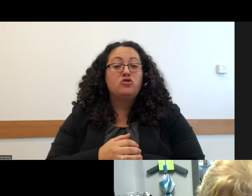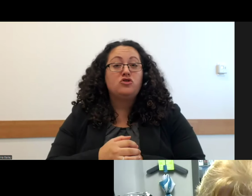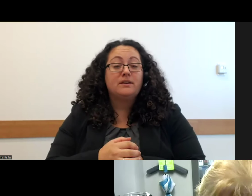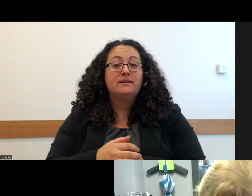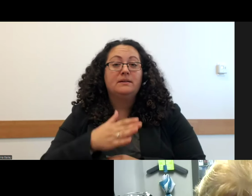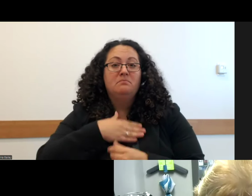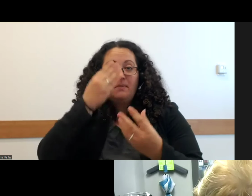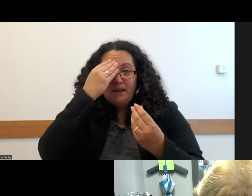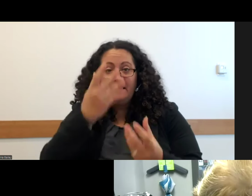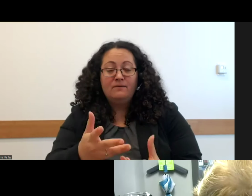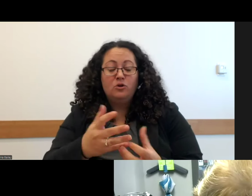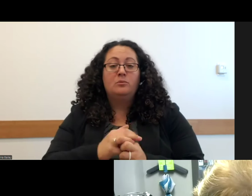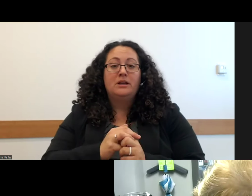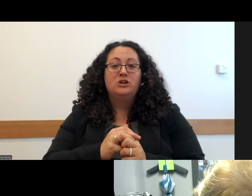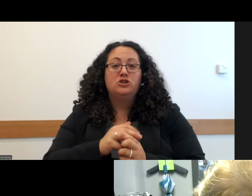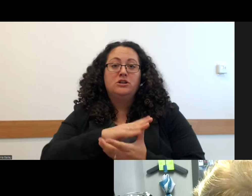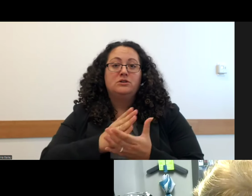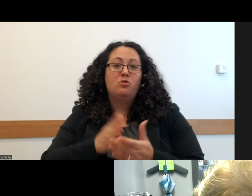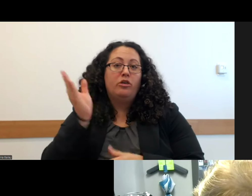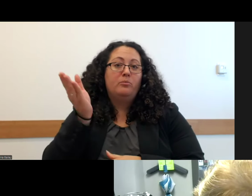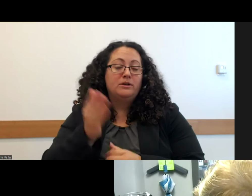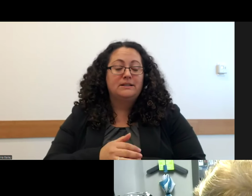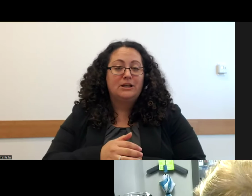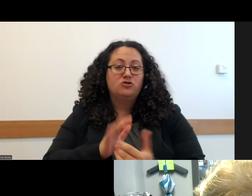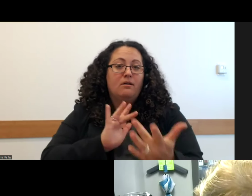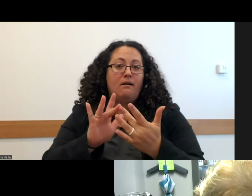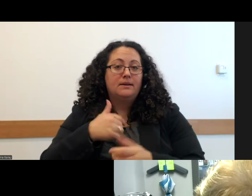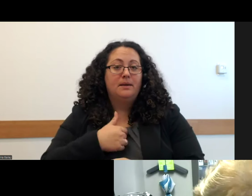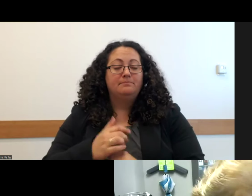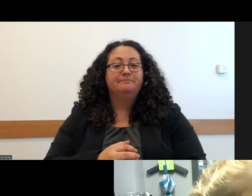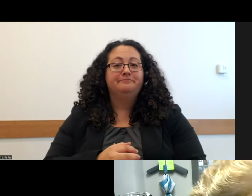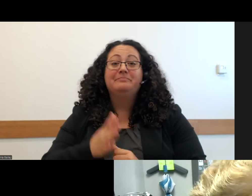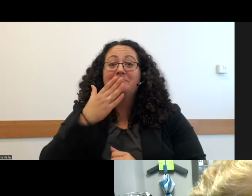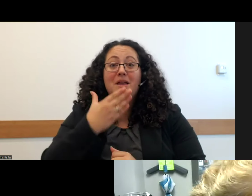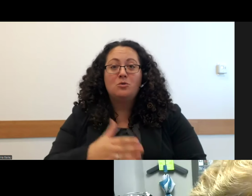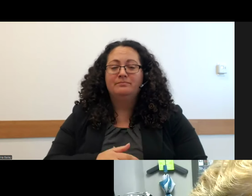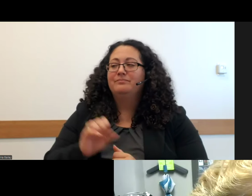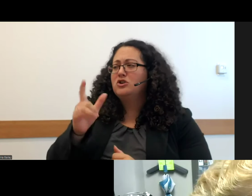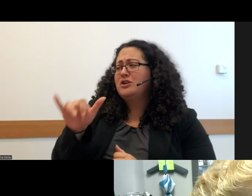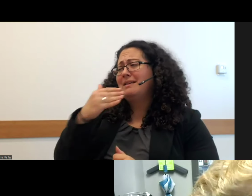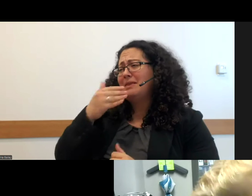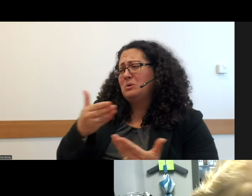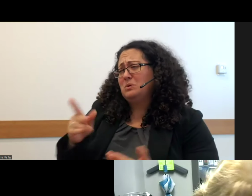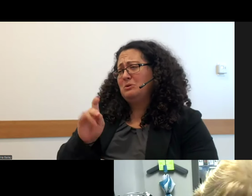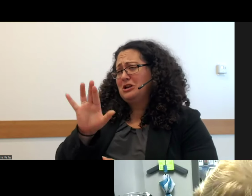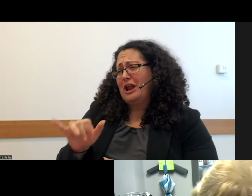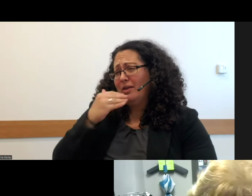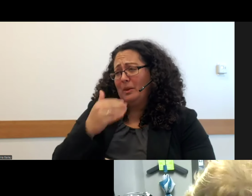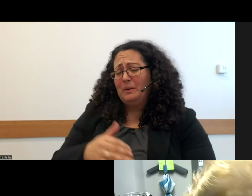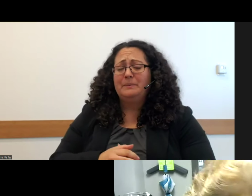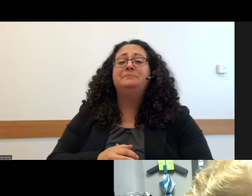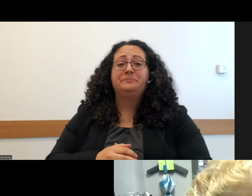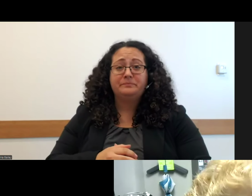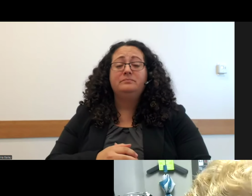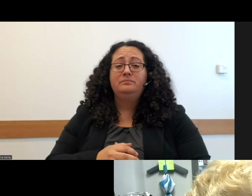my information is part of the presentation, so contact me. Thank you. Thanks so much, Carrie. I appreciate it. Okay,